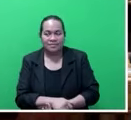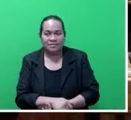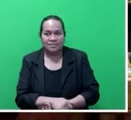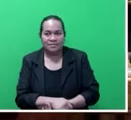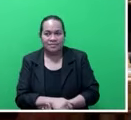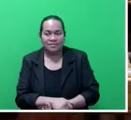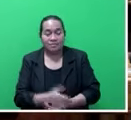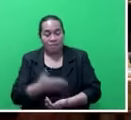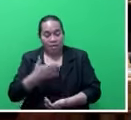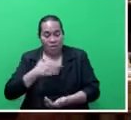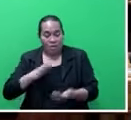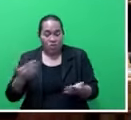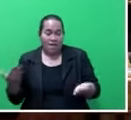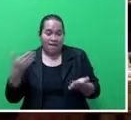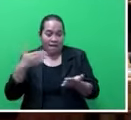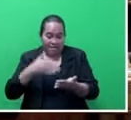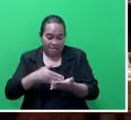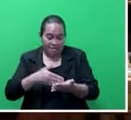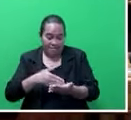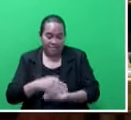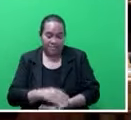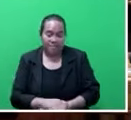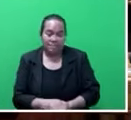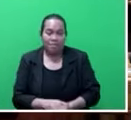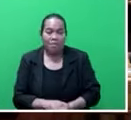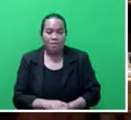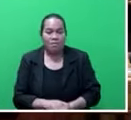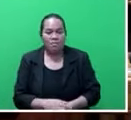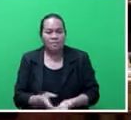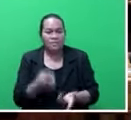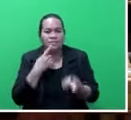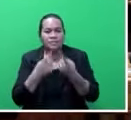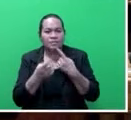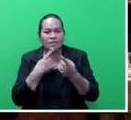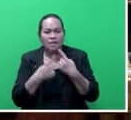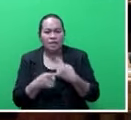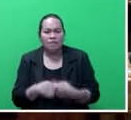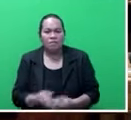if I might just add, with the comment from Honourable Bala,